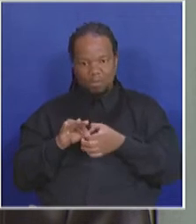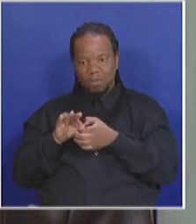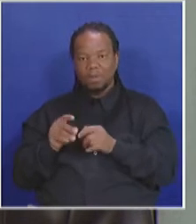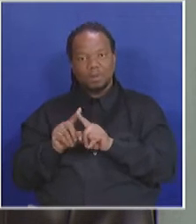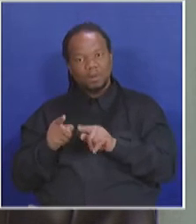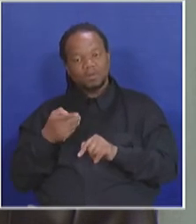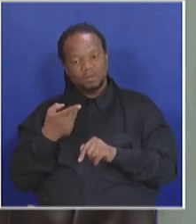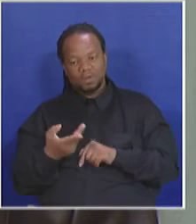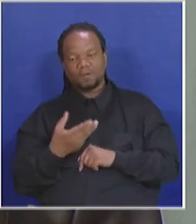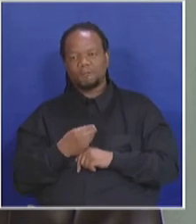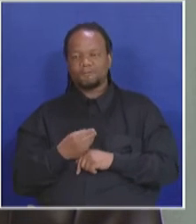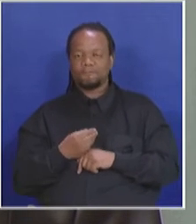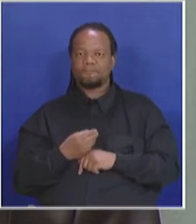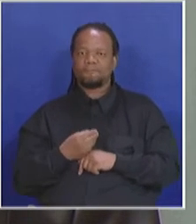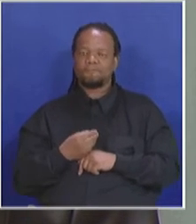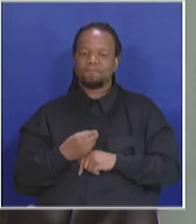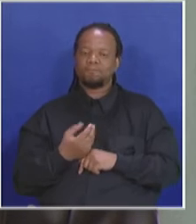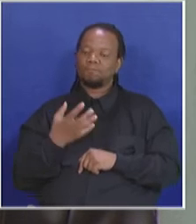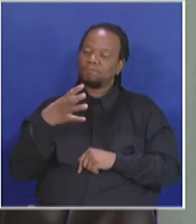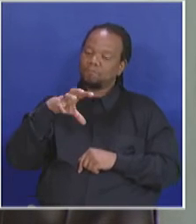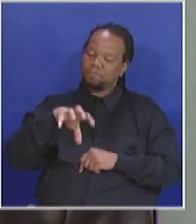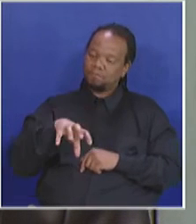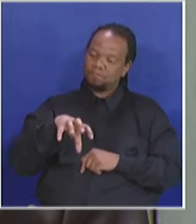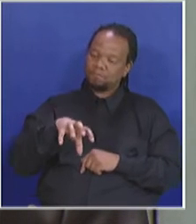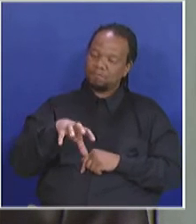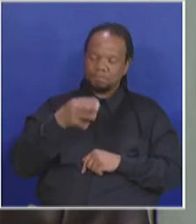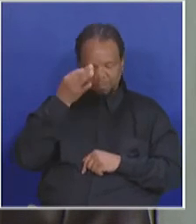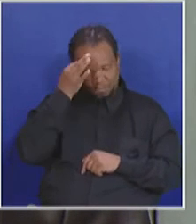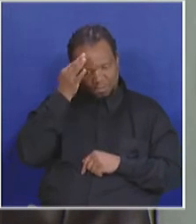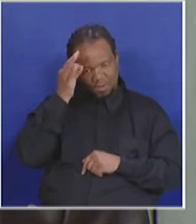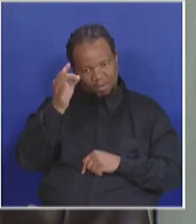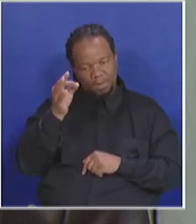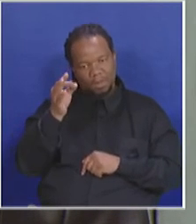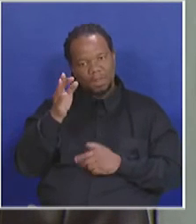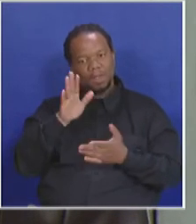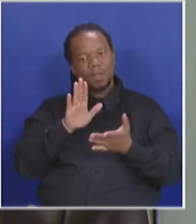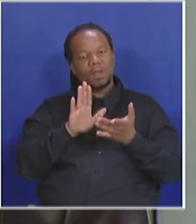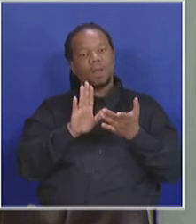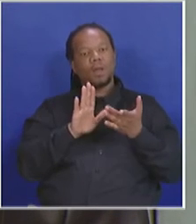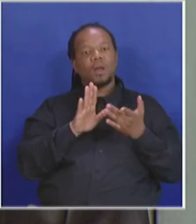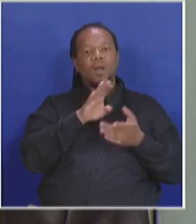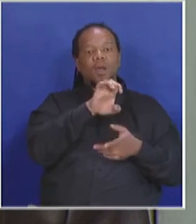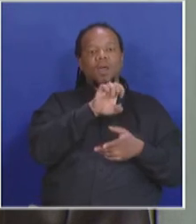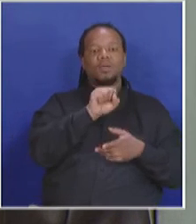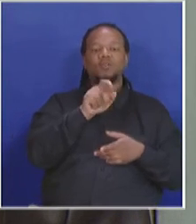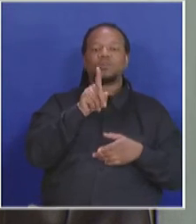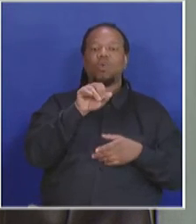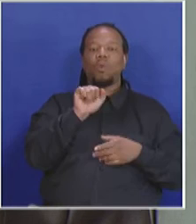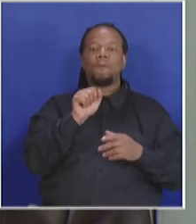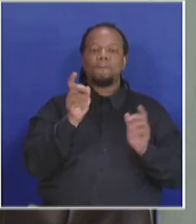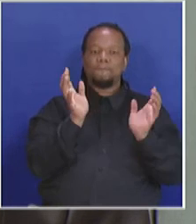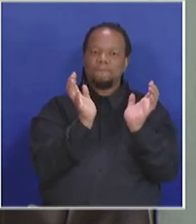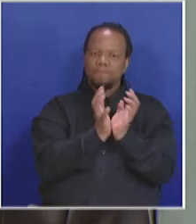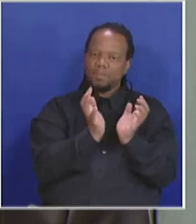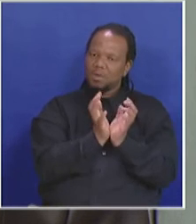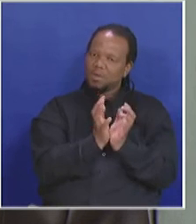legislatures. The provincial government has met with ESCOM to address electrification challenges in the